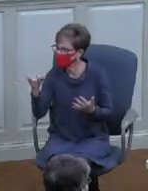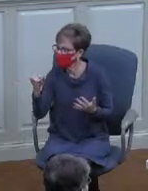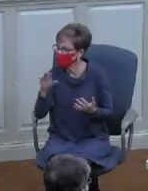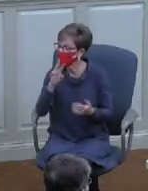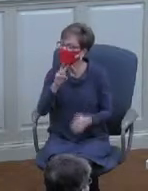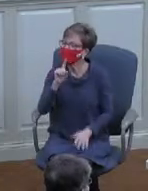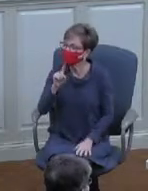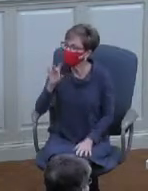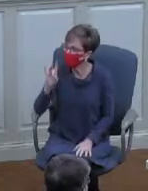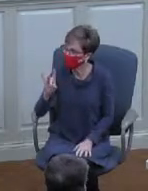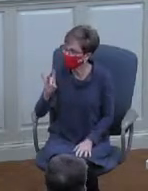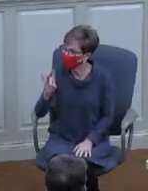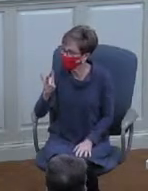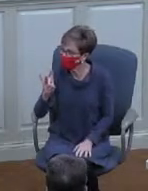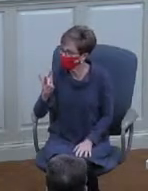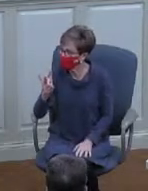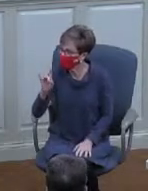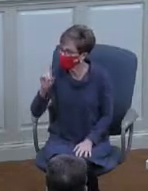618